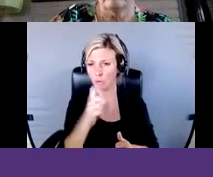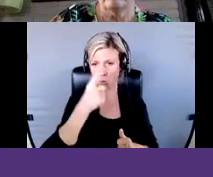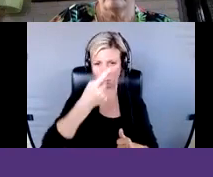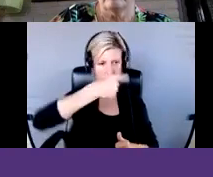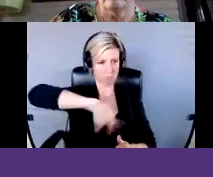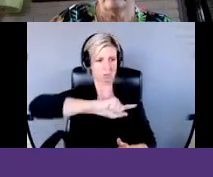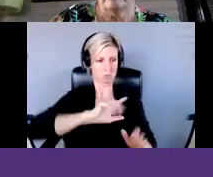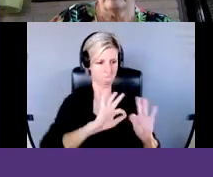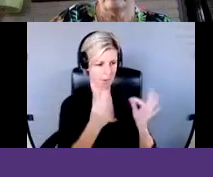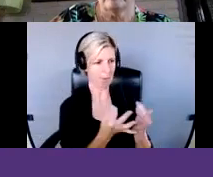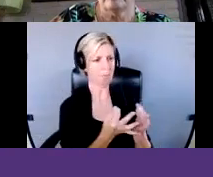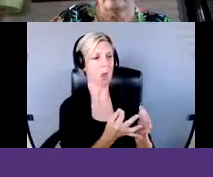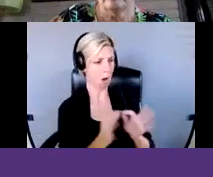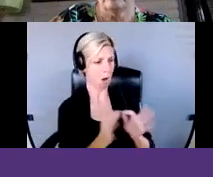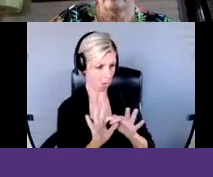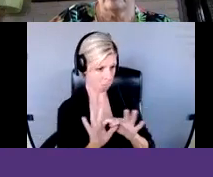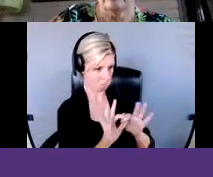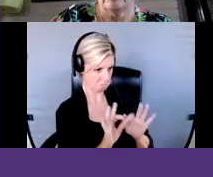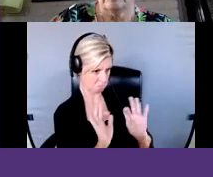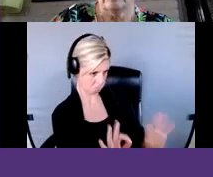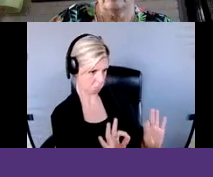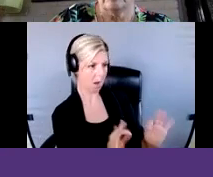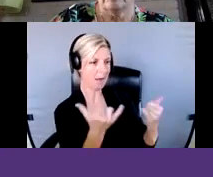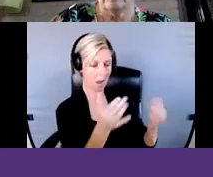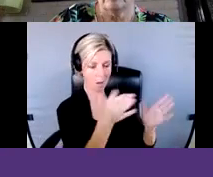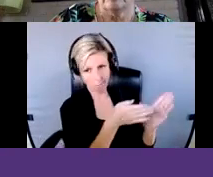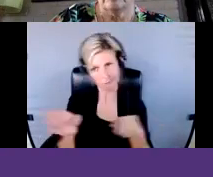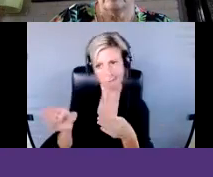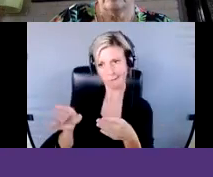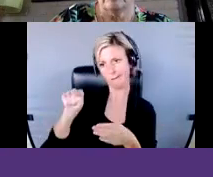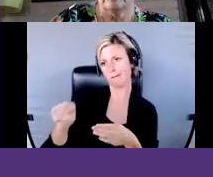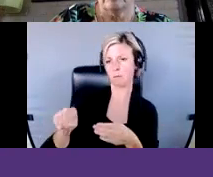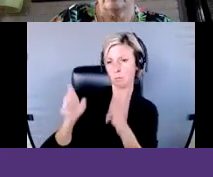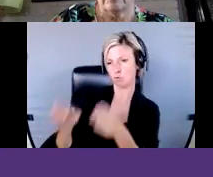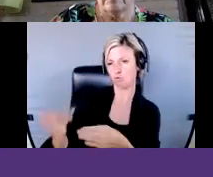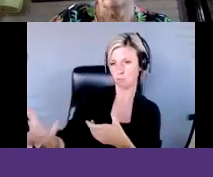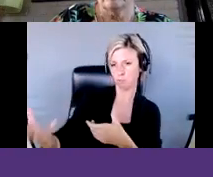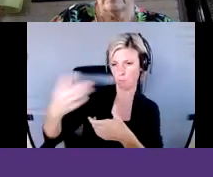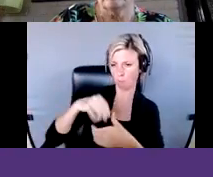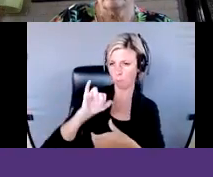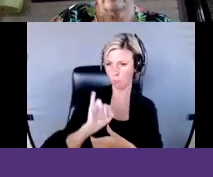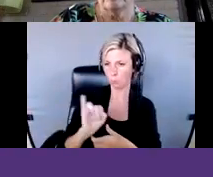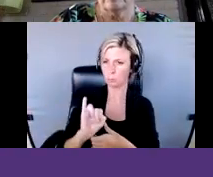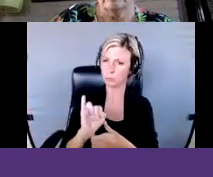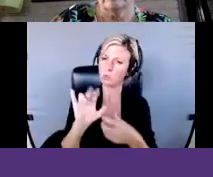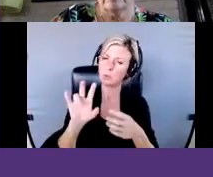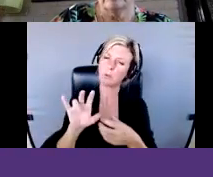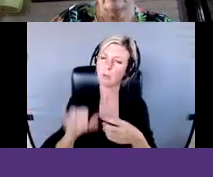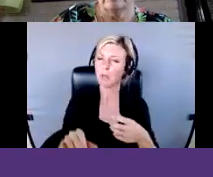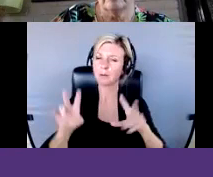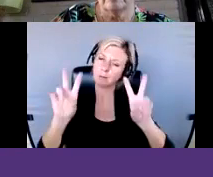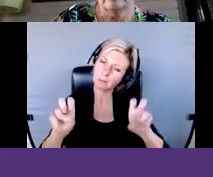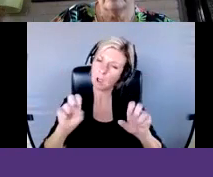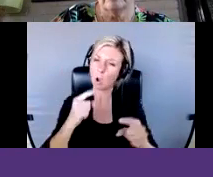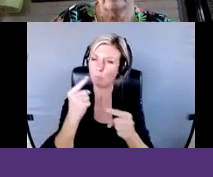it's, I would say, a multi-pronged approach, and the use of tools, appropriate use of tools, is something mediators are trained to do.